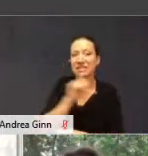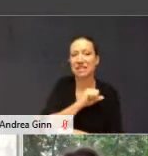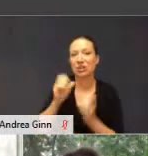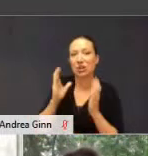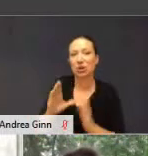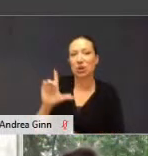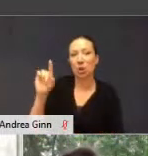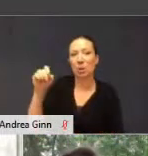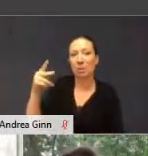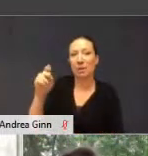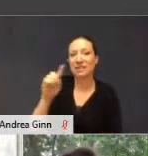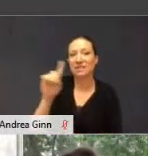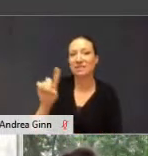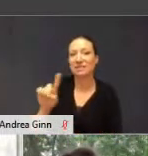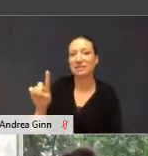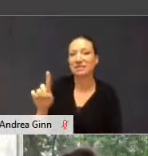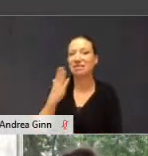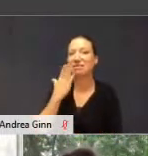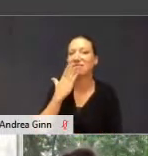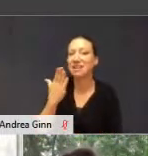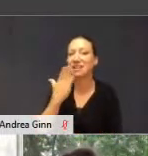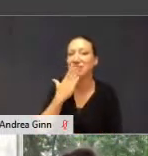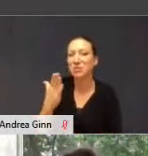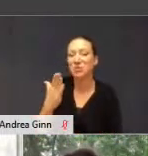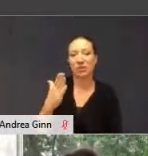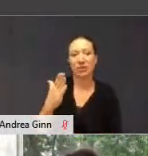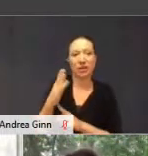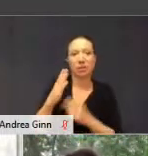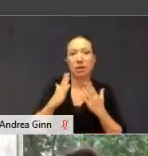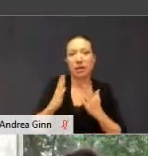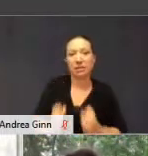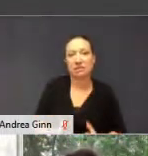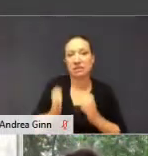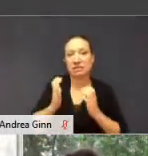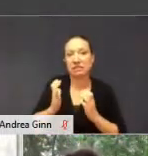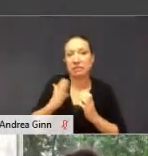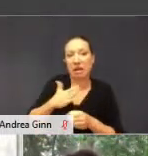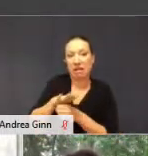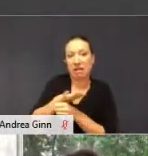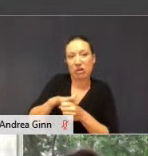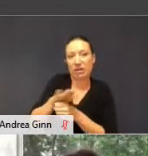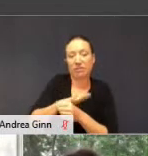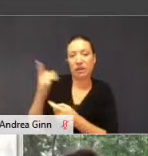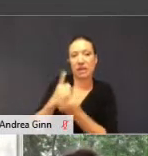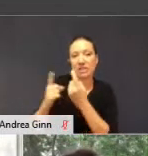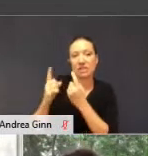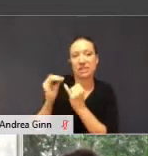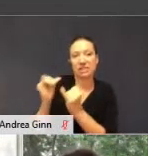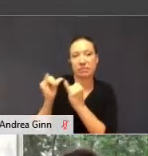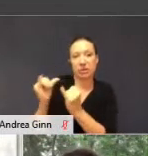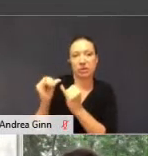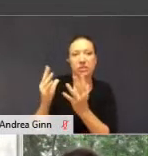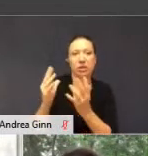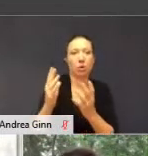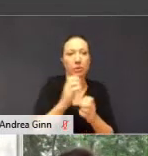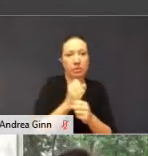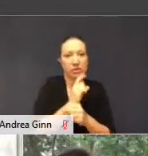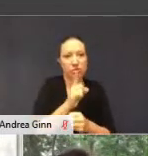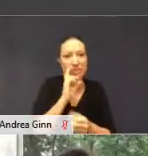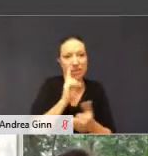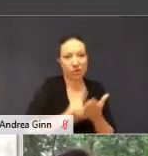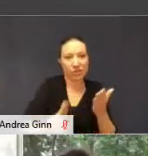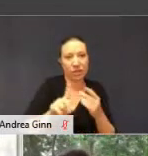these similar questions from constituents, and I just want to make sure the Secretary, when you clarify with the